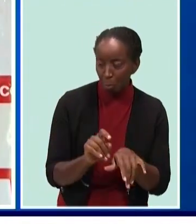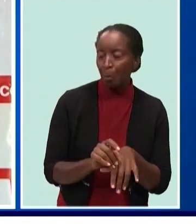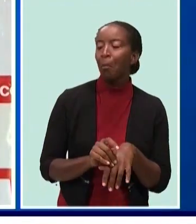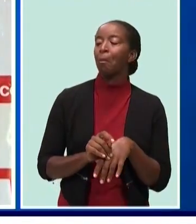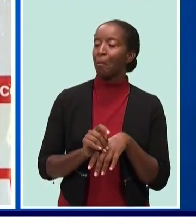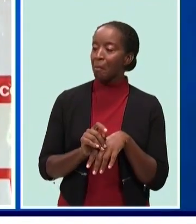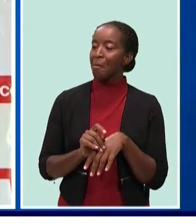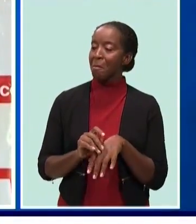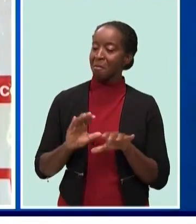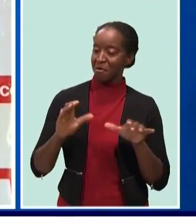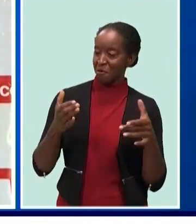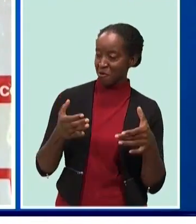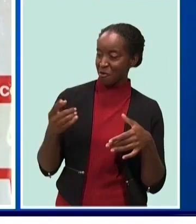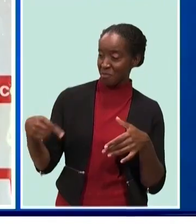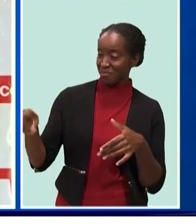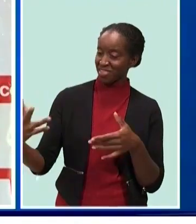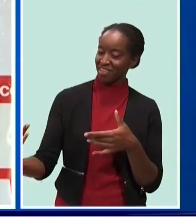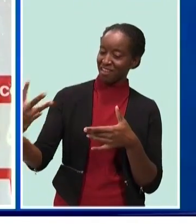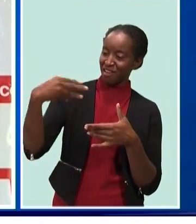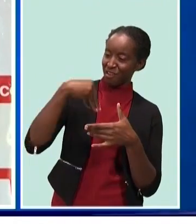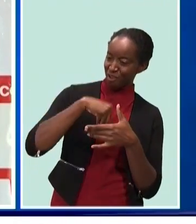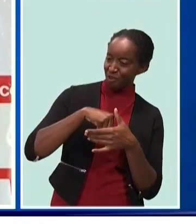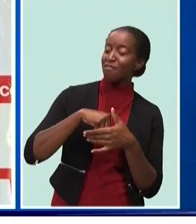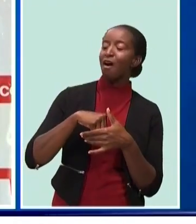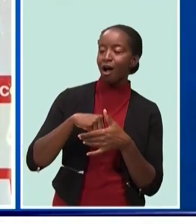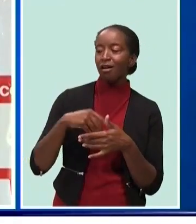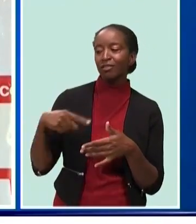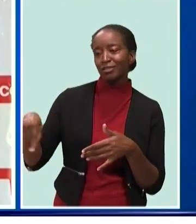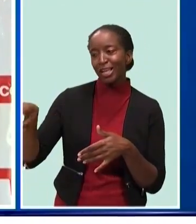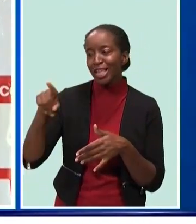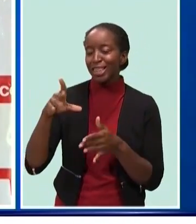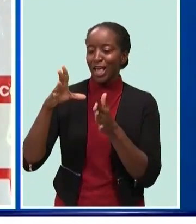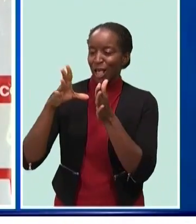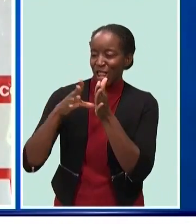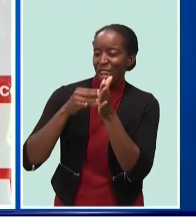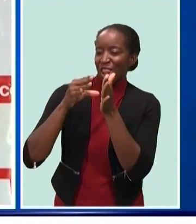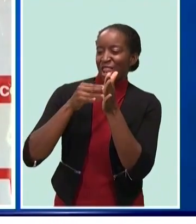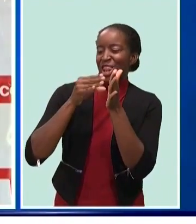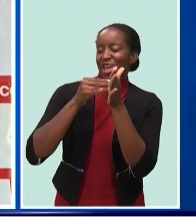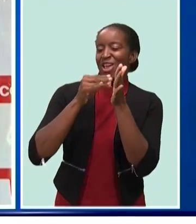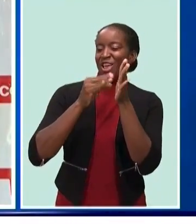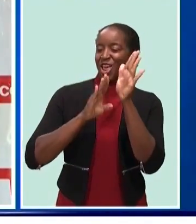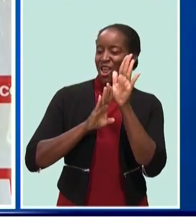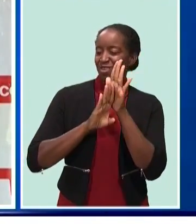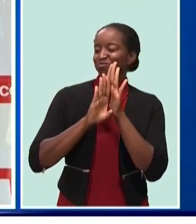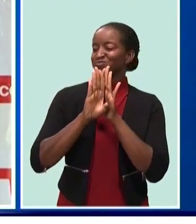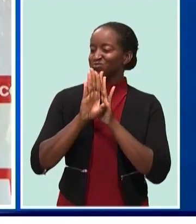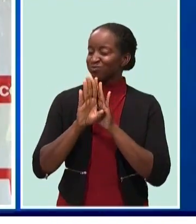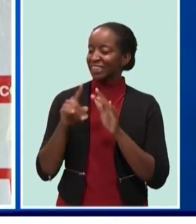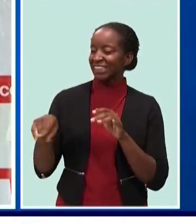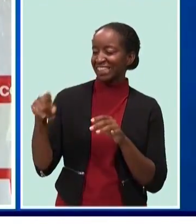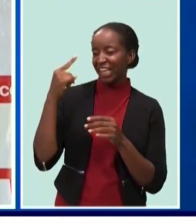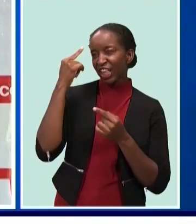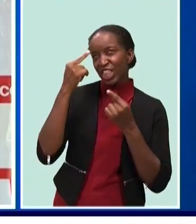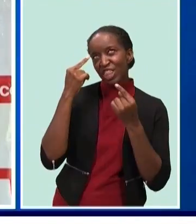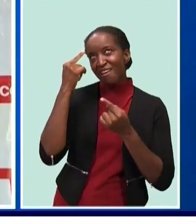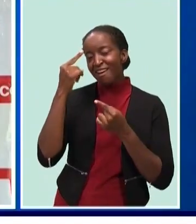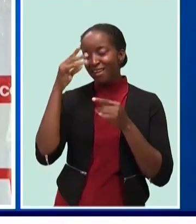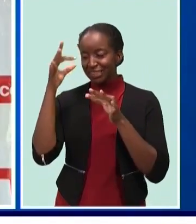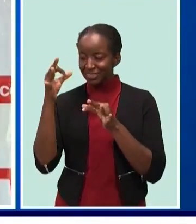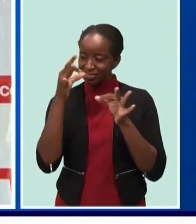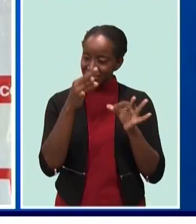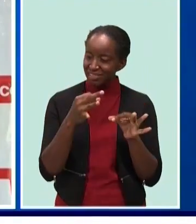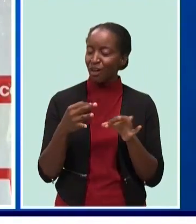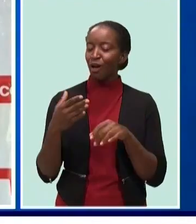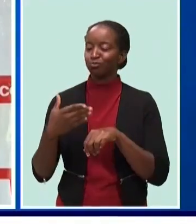consistent increases in knowledge, consistent increases in attitude changes and behavior change,